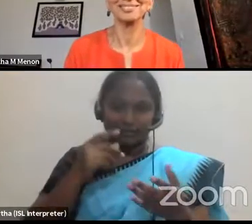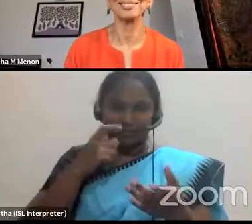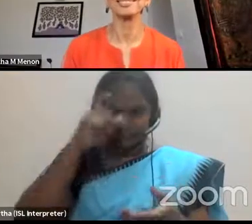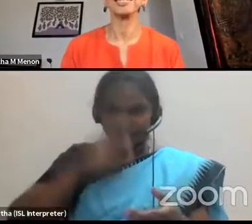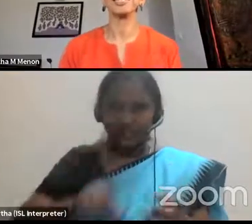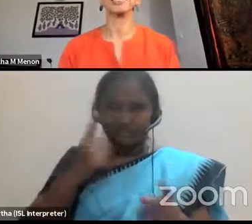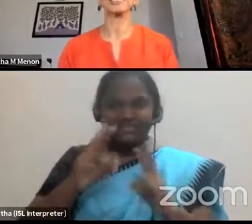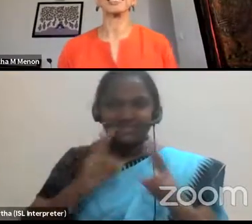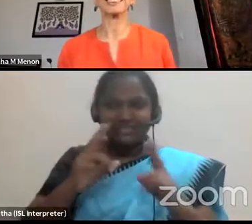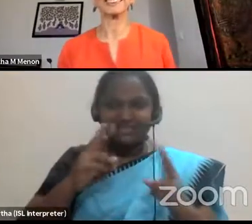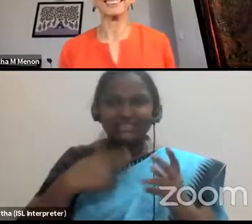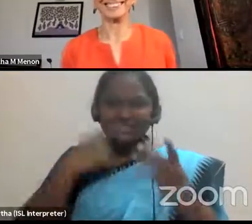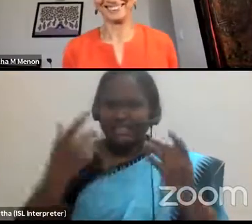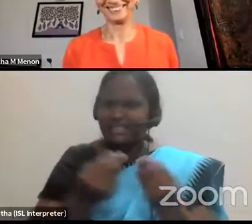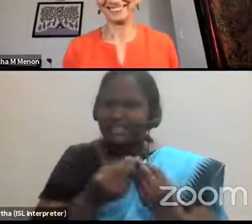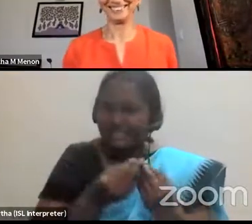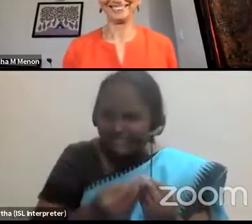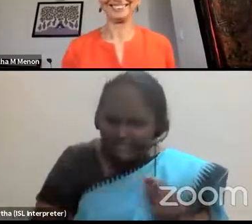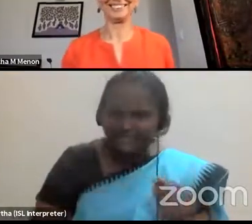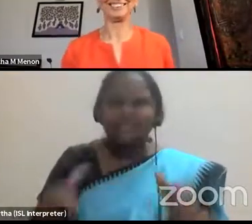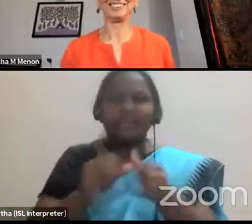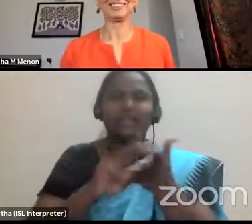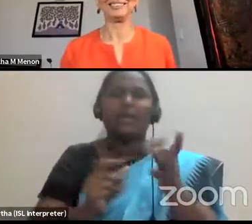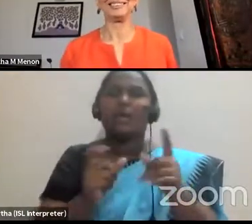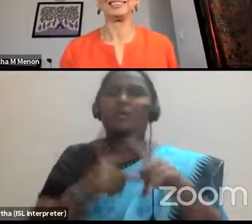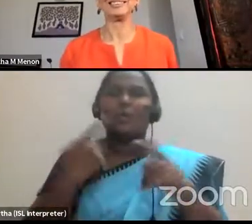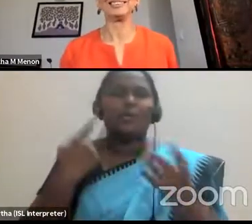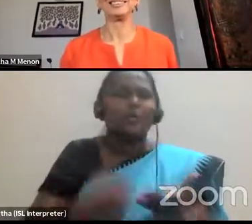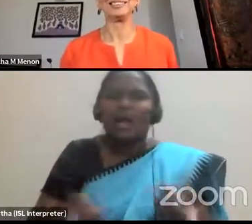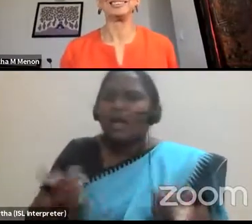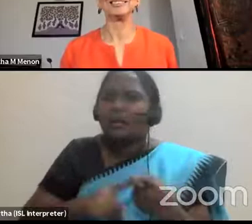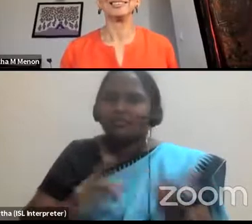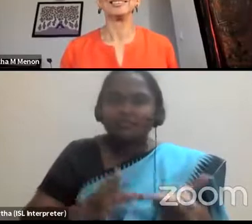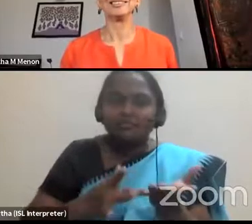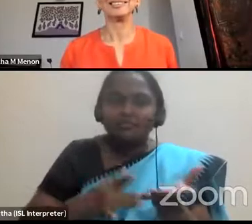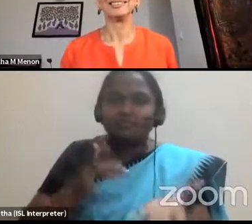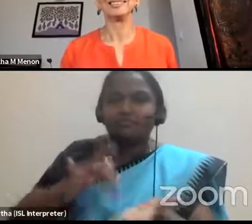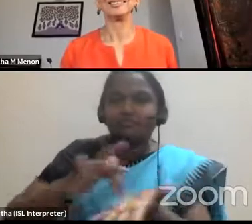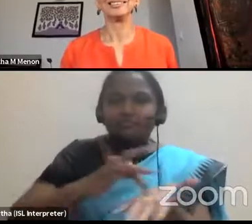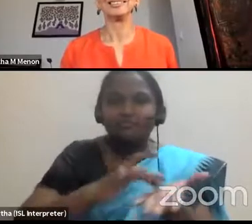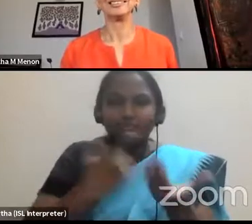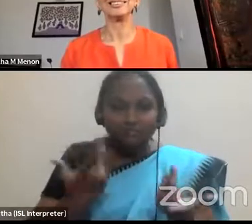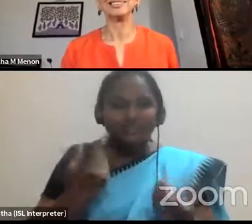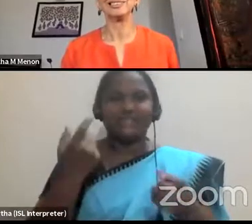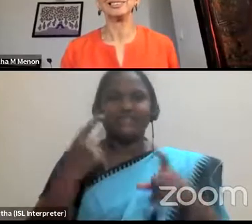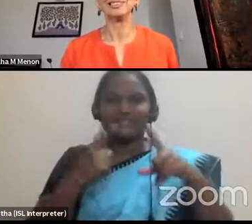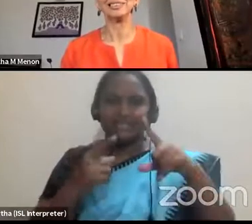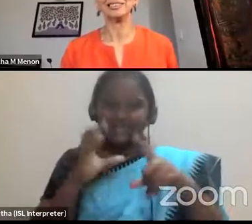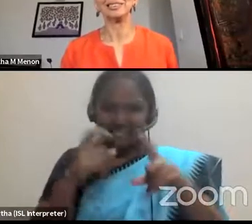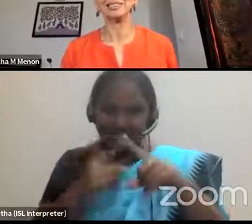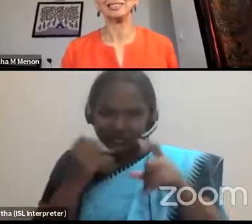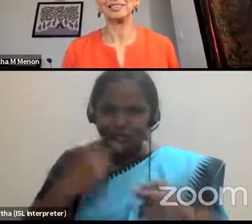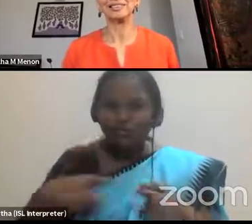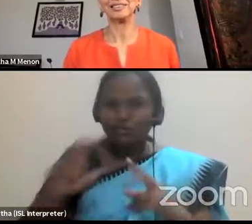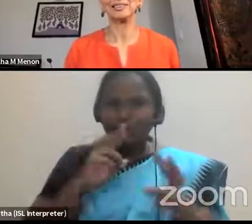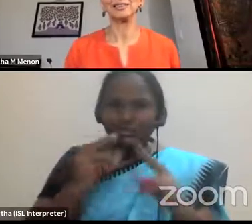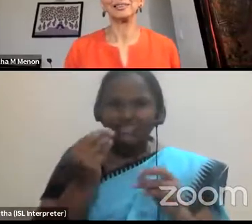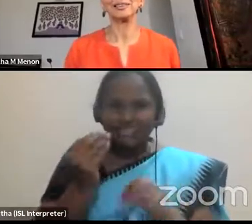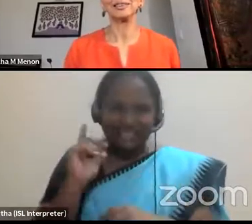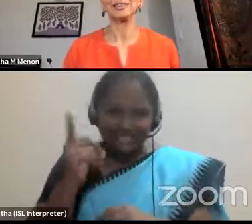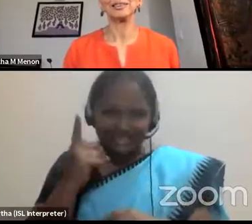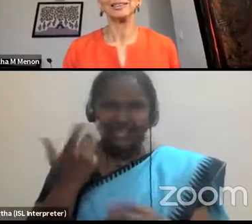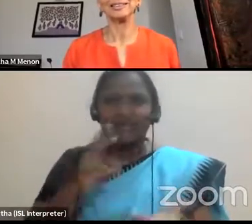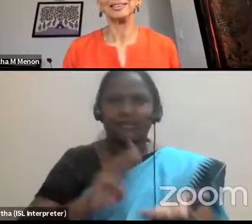I know the least amount of what happens in this technology space. Our CTO, who you're going to be speaking with a little later,